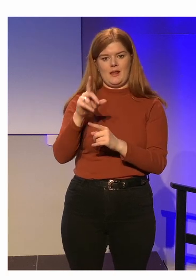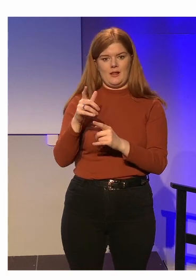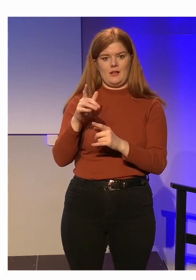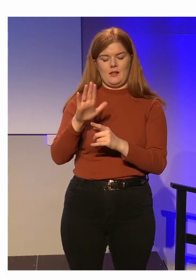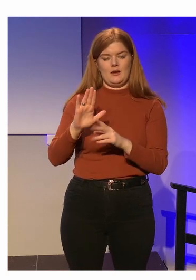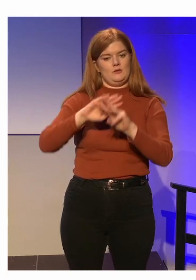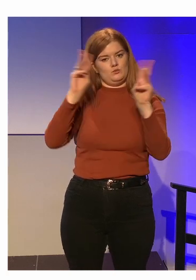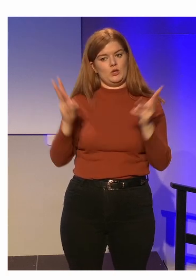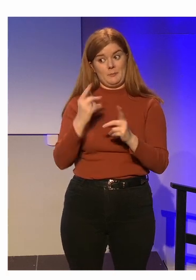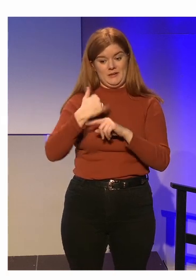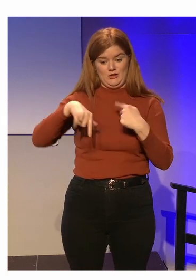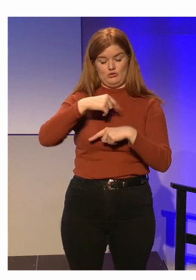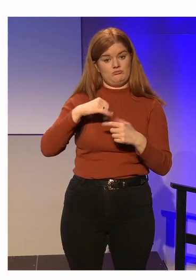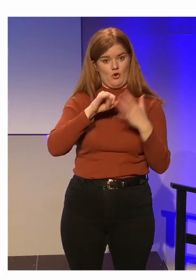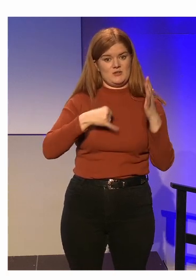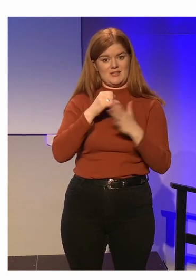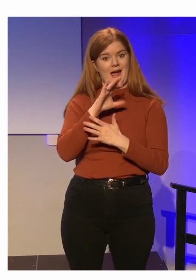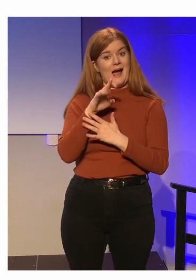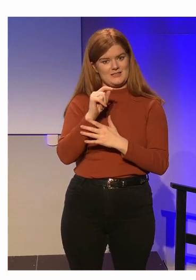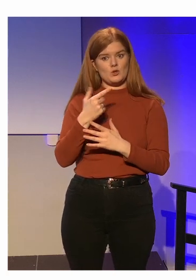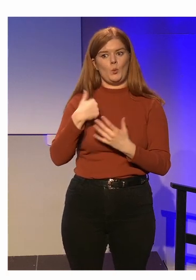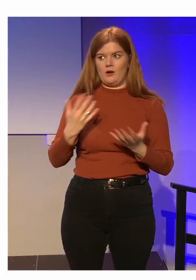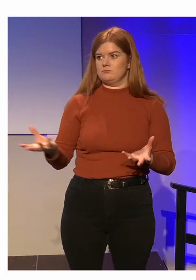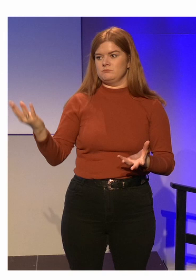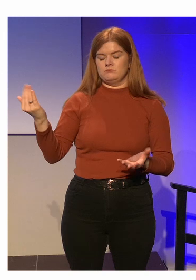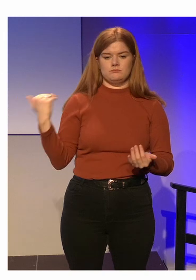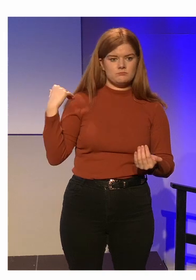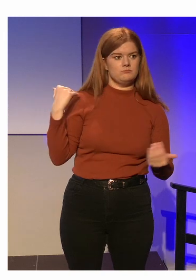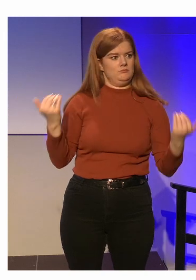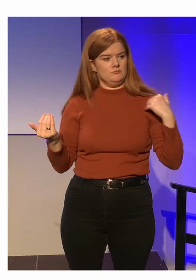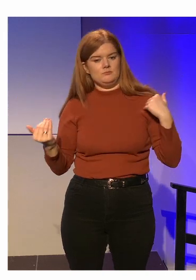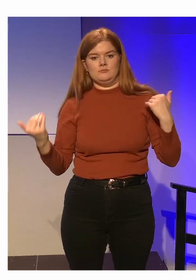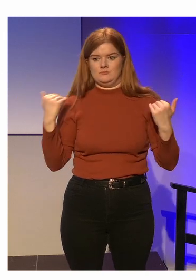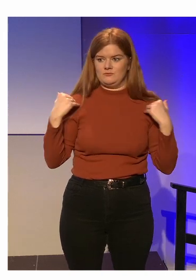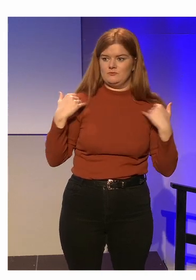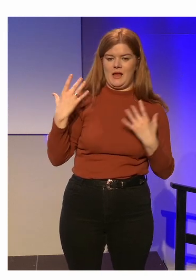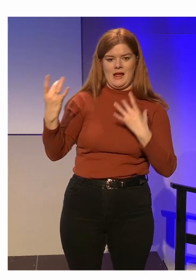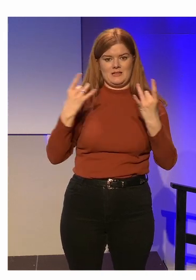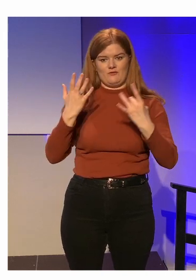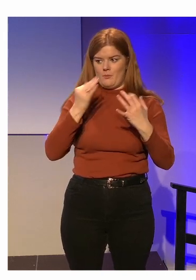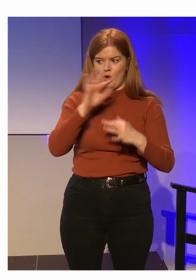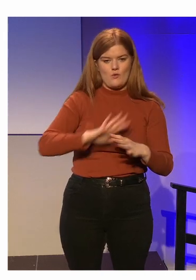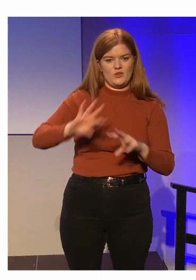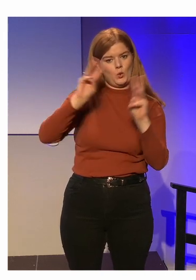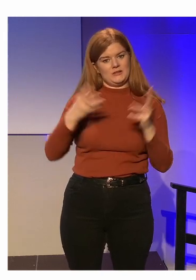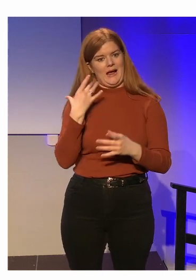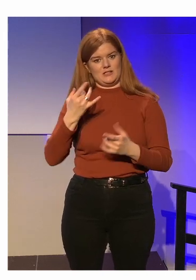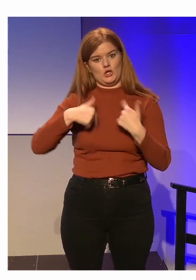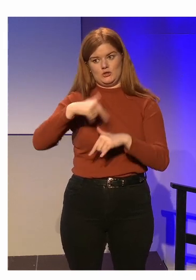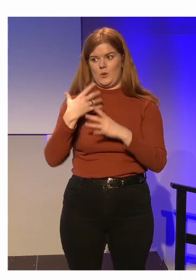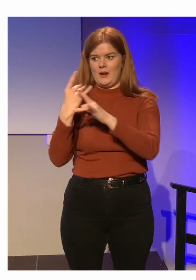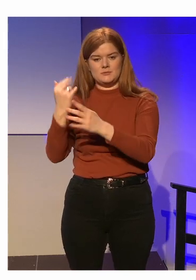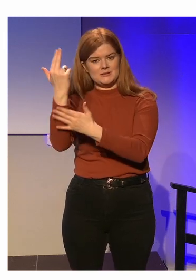at CAST, we are absolutely inundated with requests from around the world to help